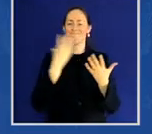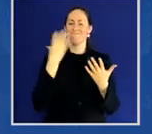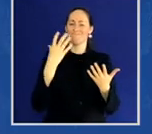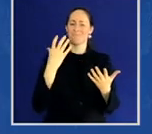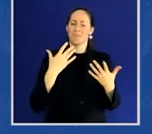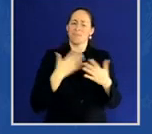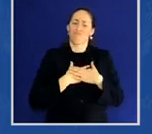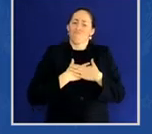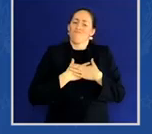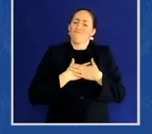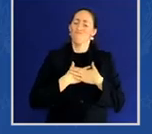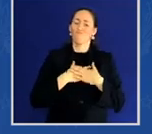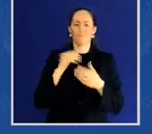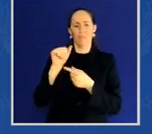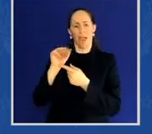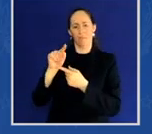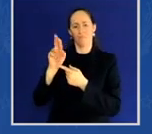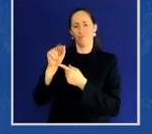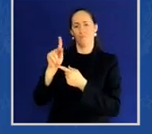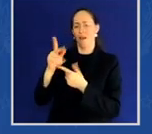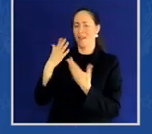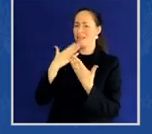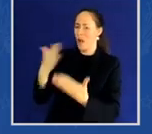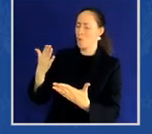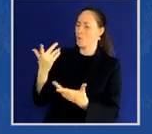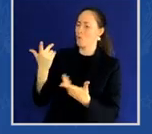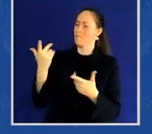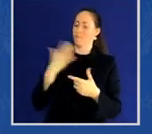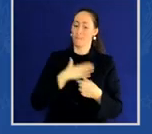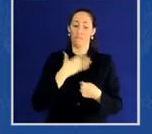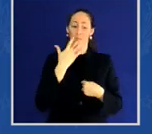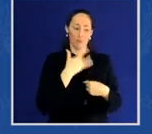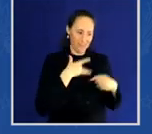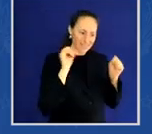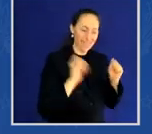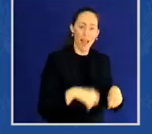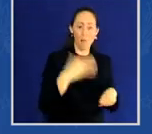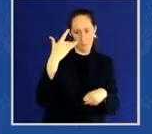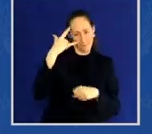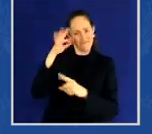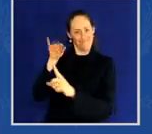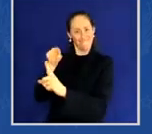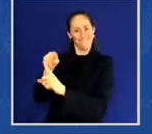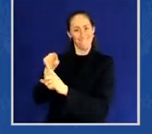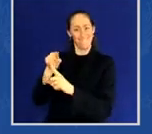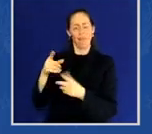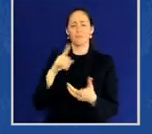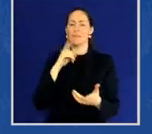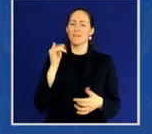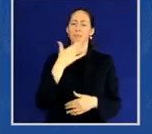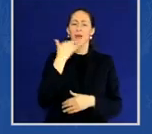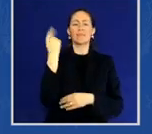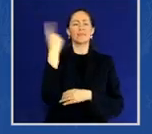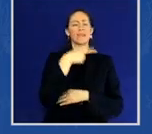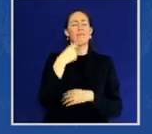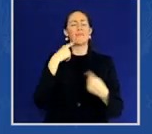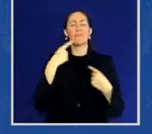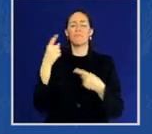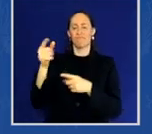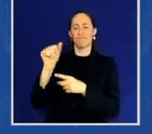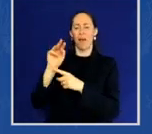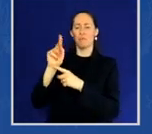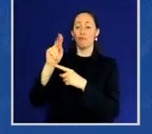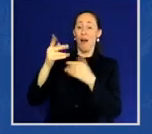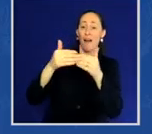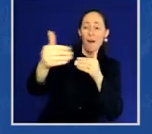birthdays possible. I believe that the best days for Amtrak and for rail and for America are ahead. I really believe that. And I'm just